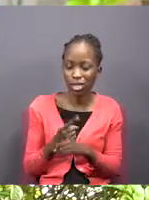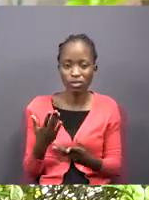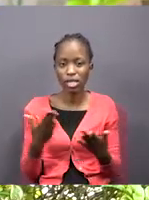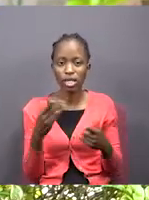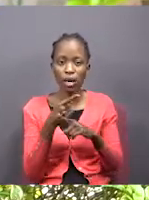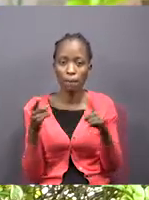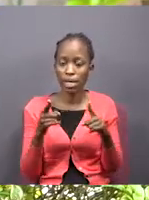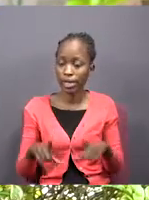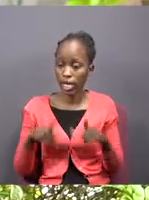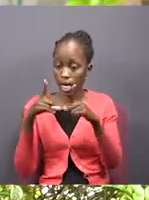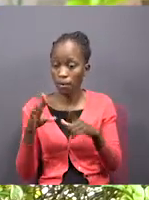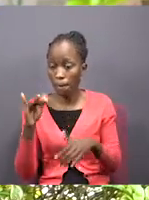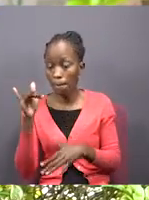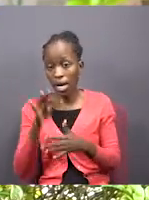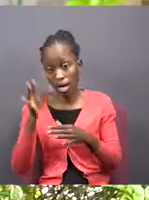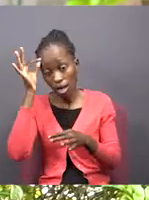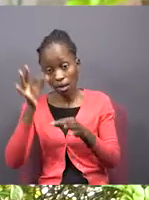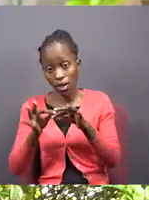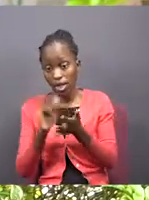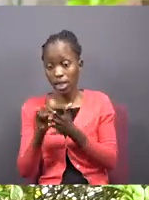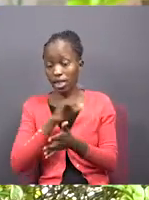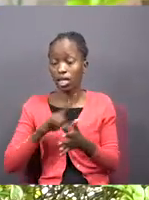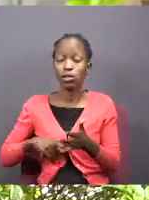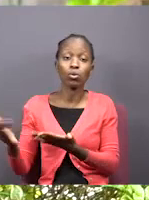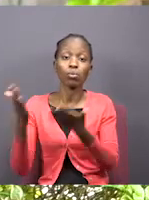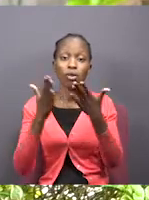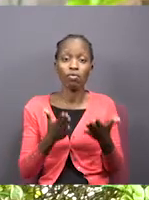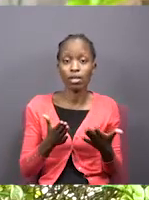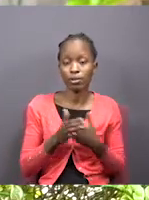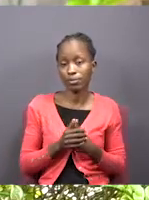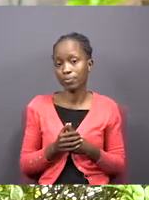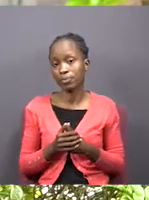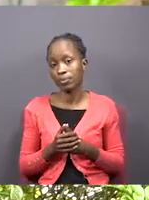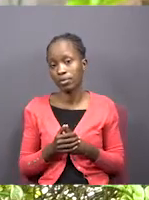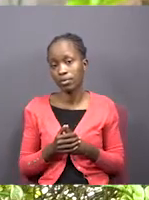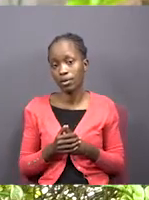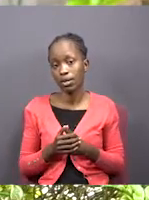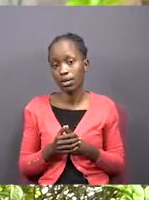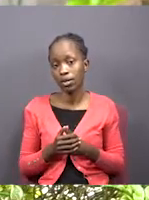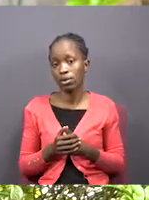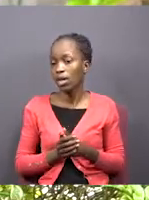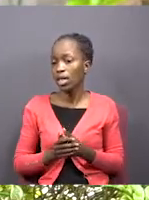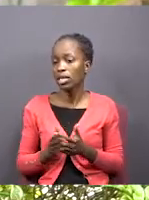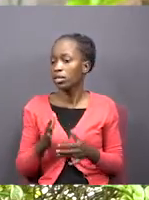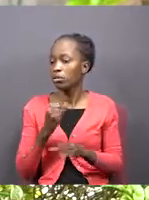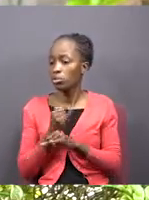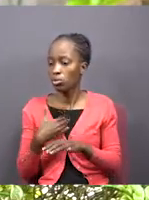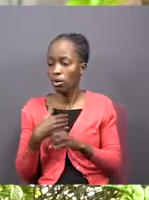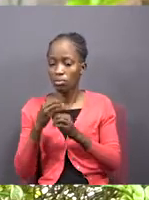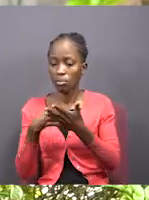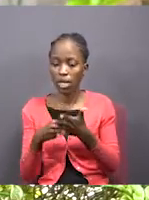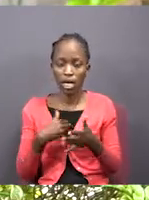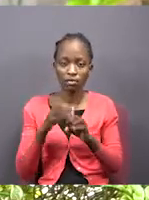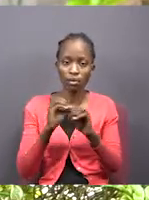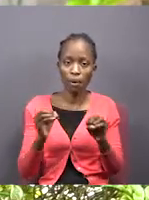need. But they just live by faith that the Lord is going to provide. Their faith has no facts, has no payslips, has no